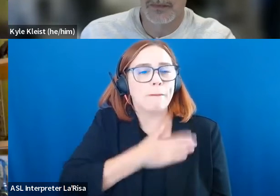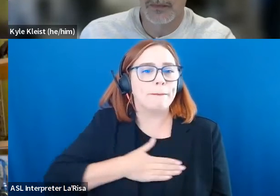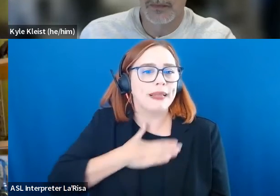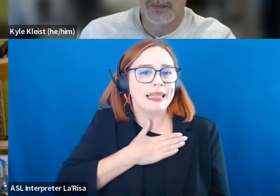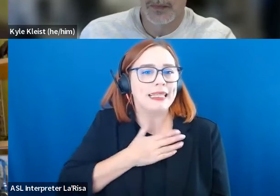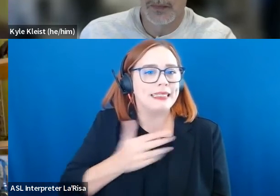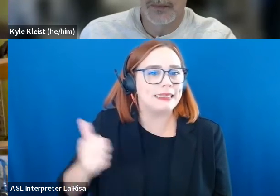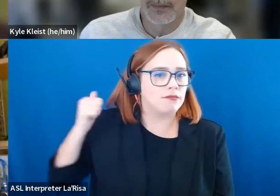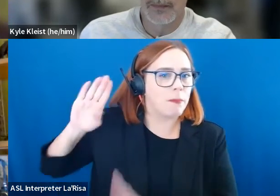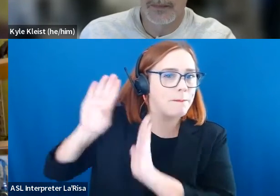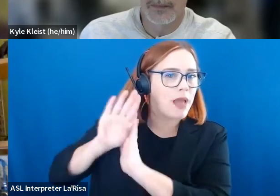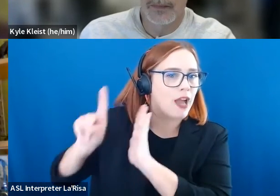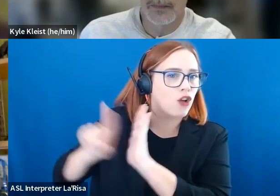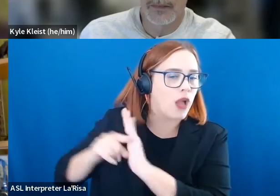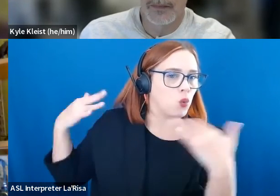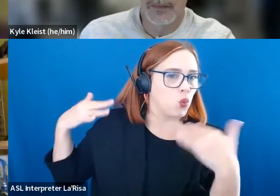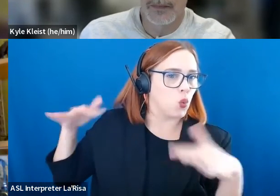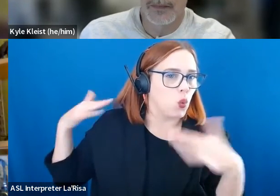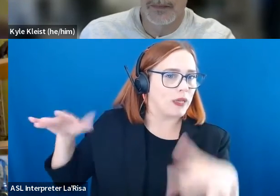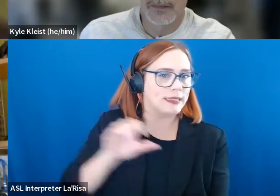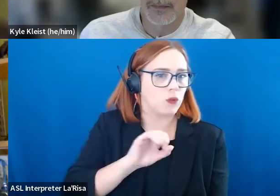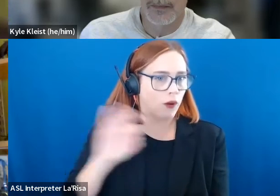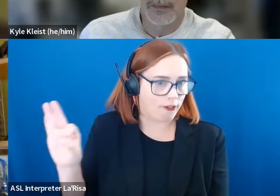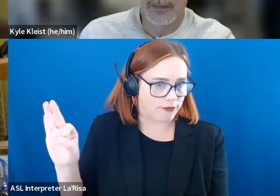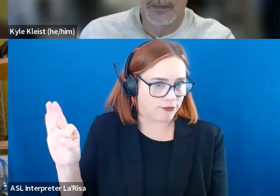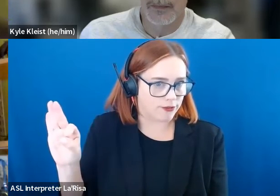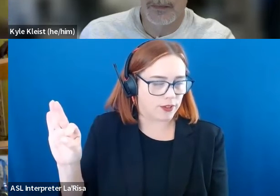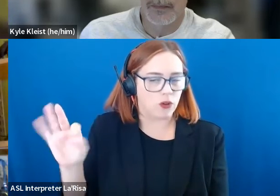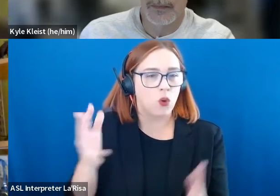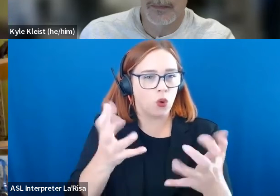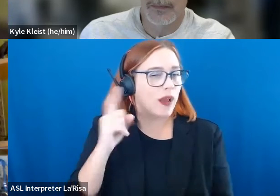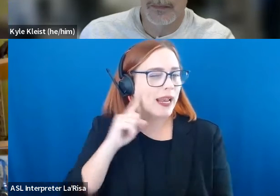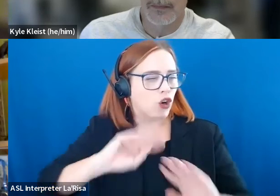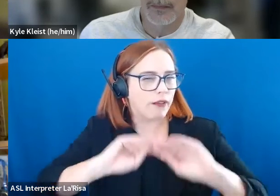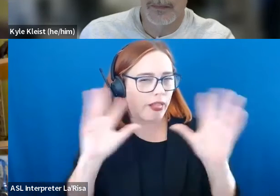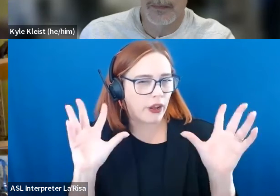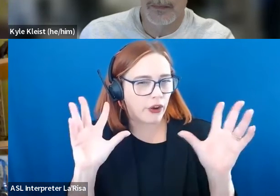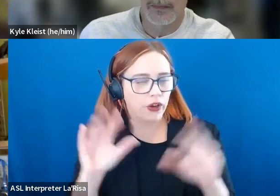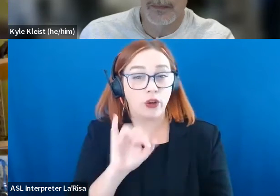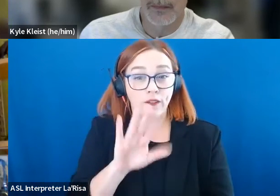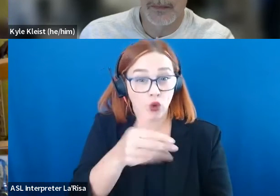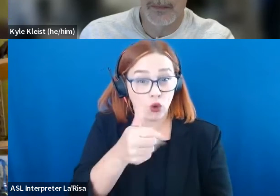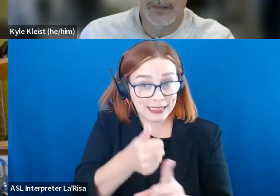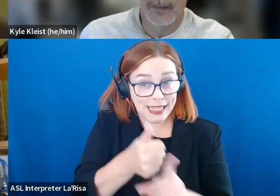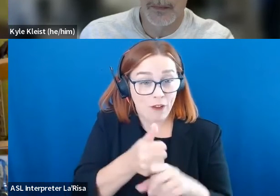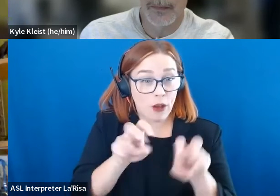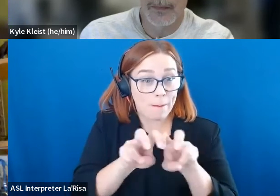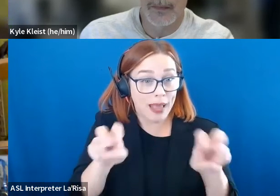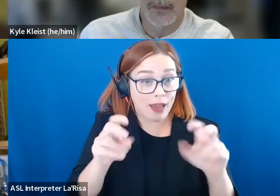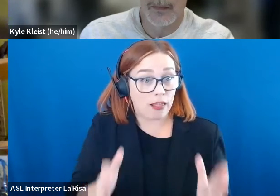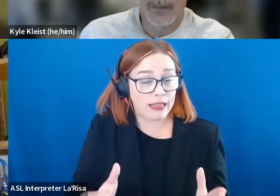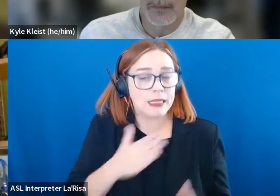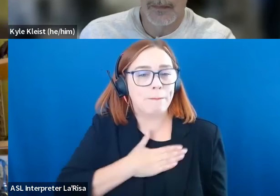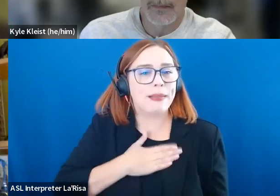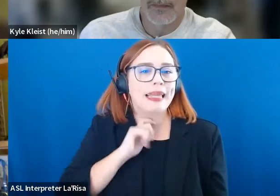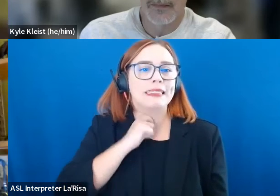clearly. And if you're speaking as a panelist today, please keep yourself on mute when not talking so we can avoid